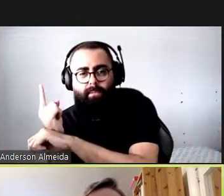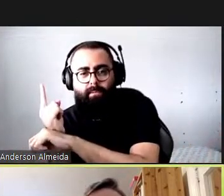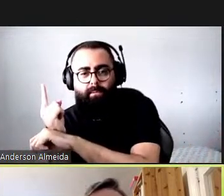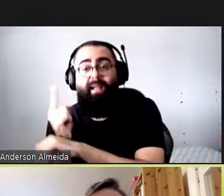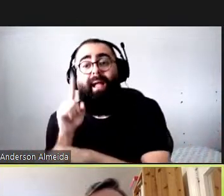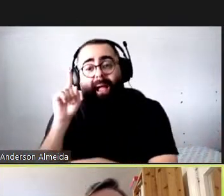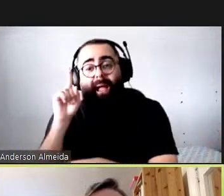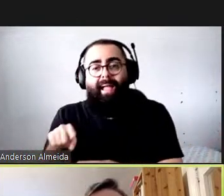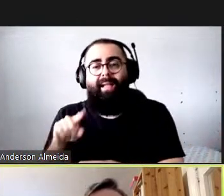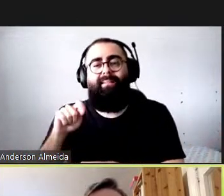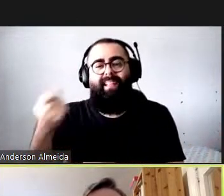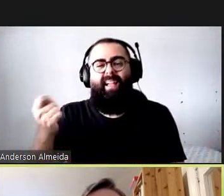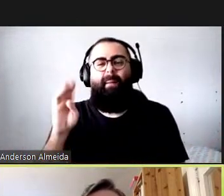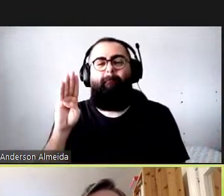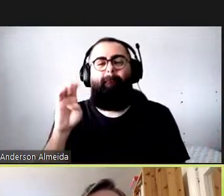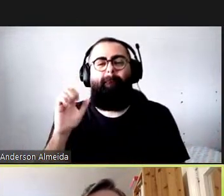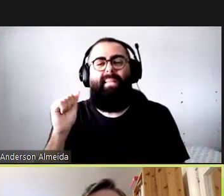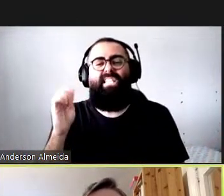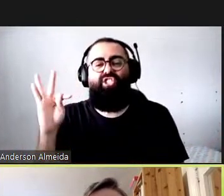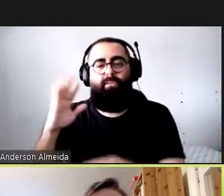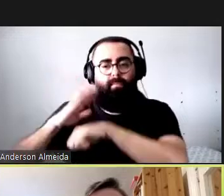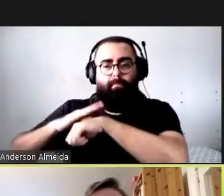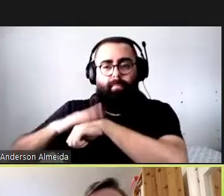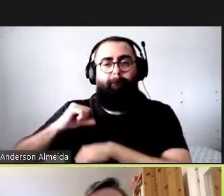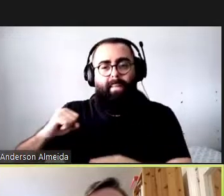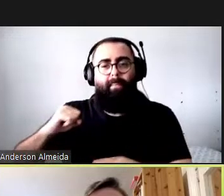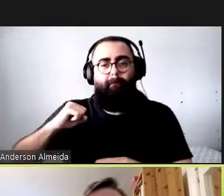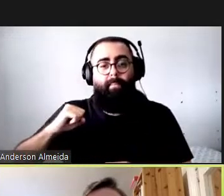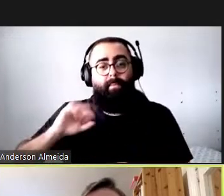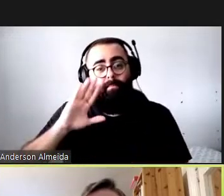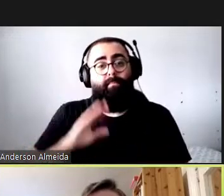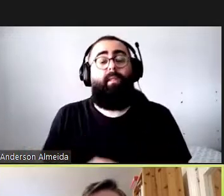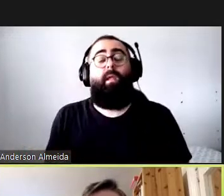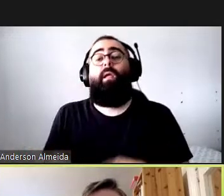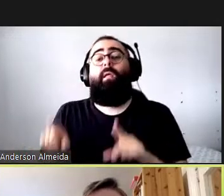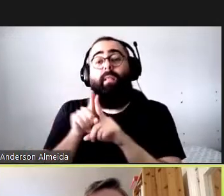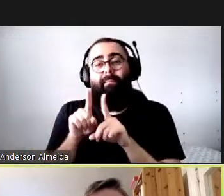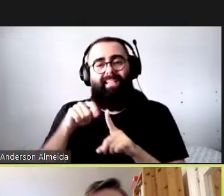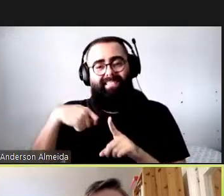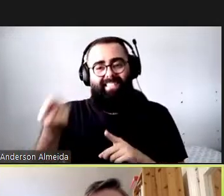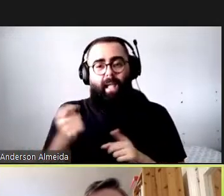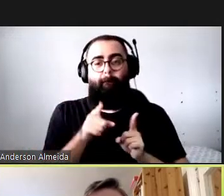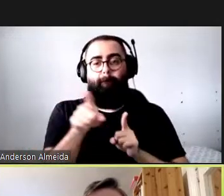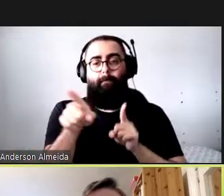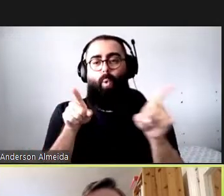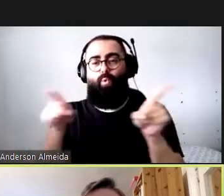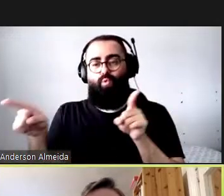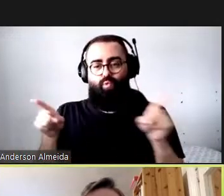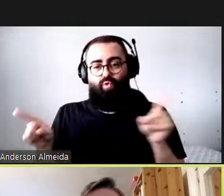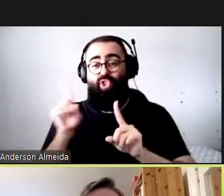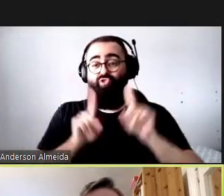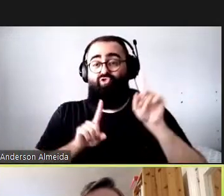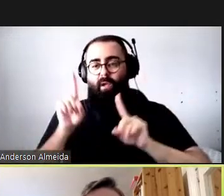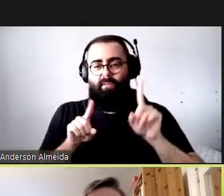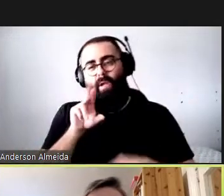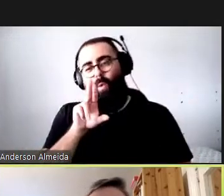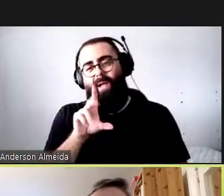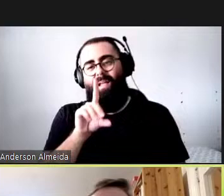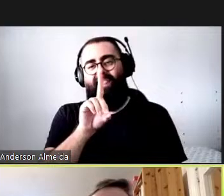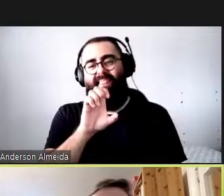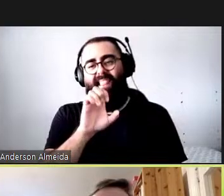versus gestures that point to something in the environment, a pointing gesture or deictic